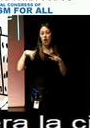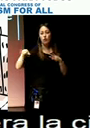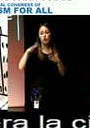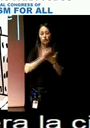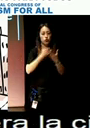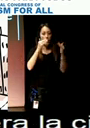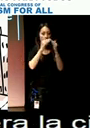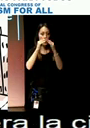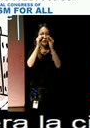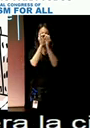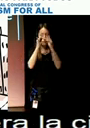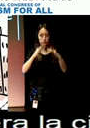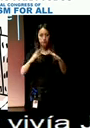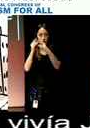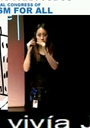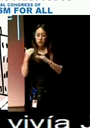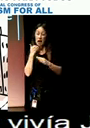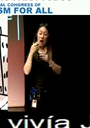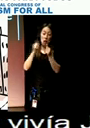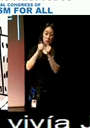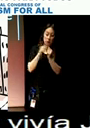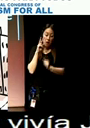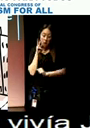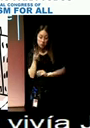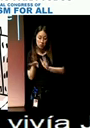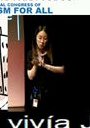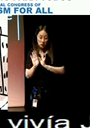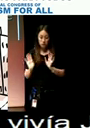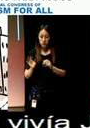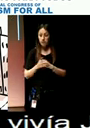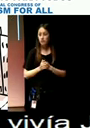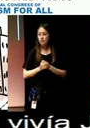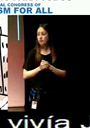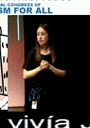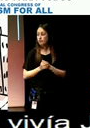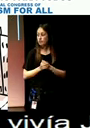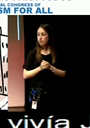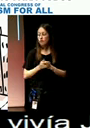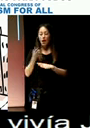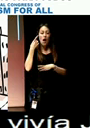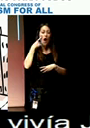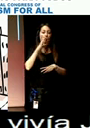we are going just between the houses of the time